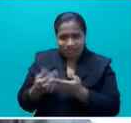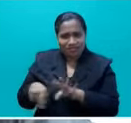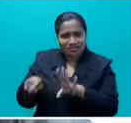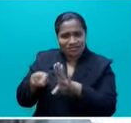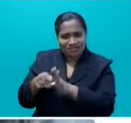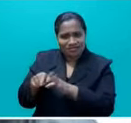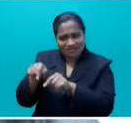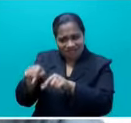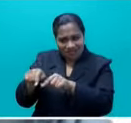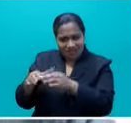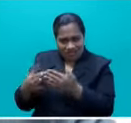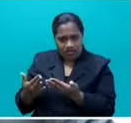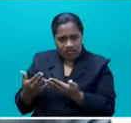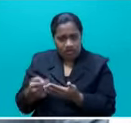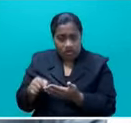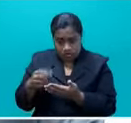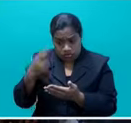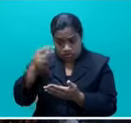talking.